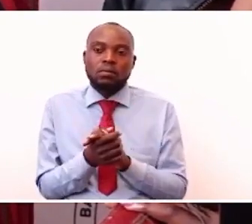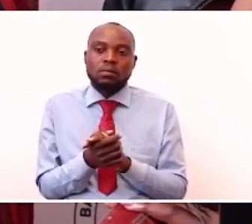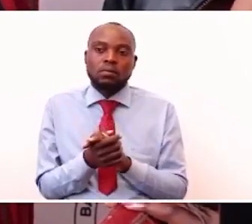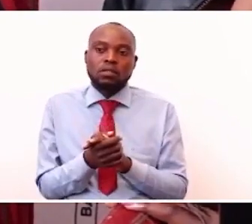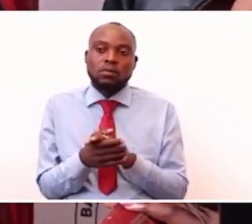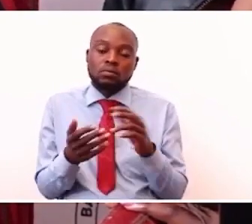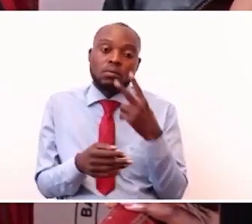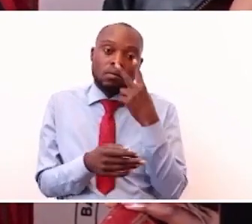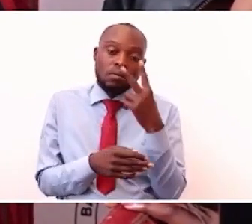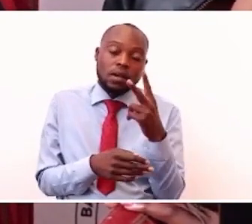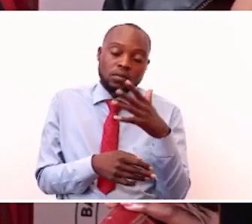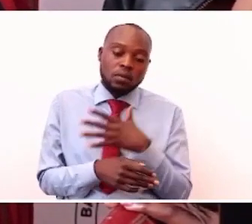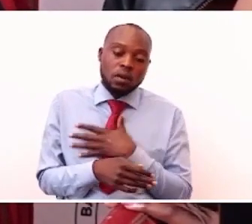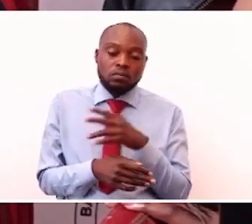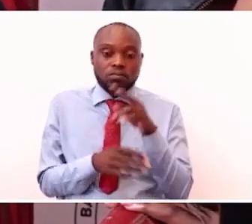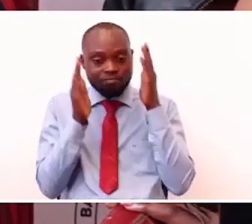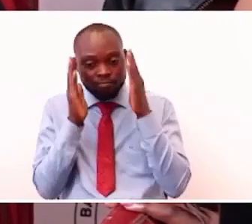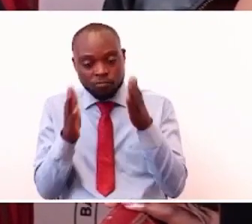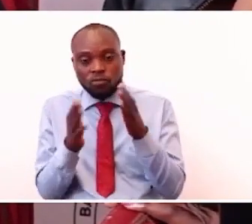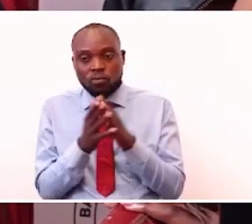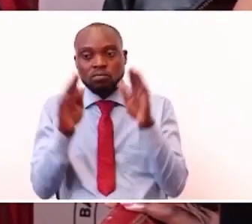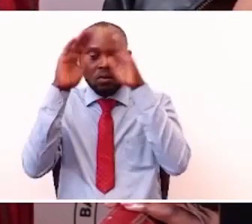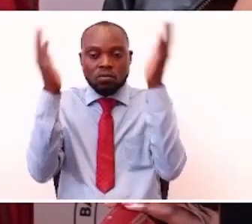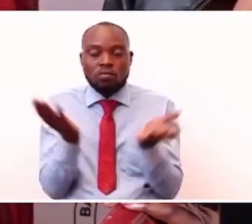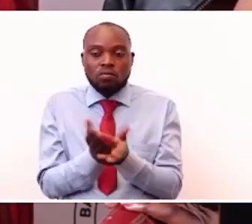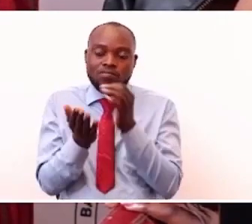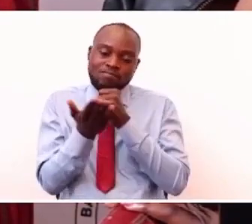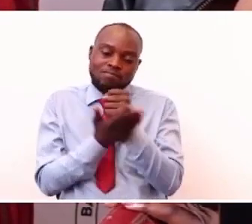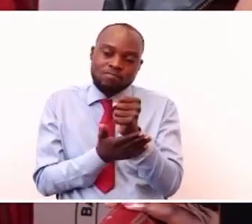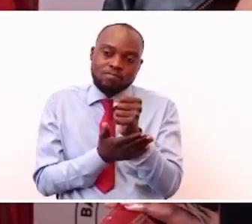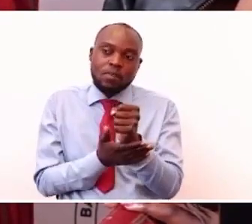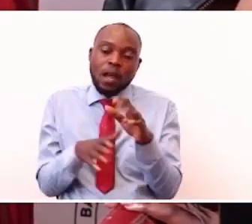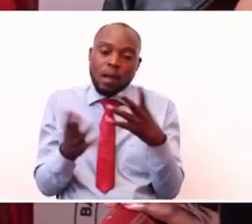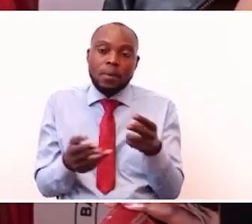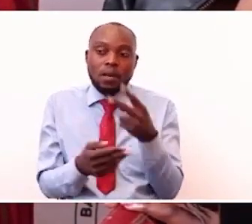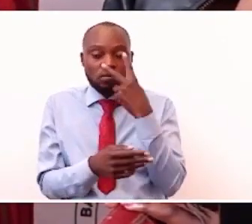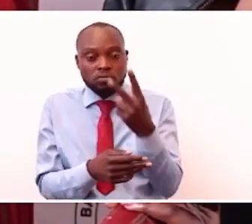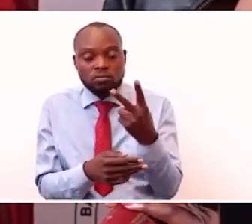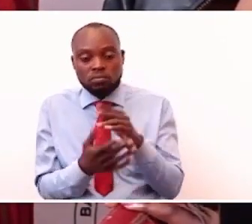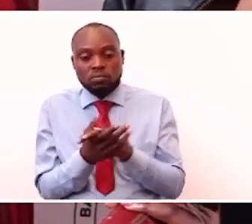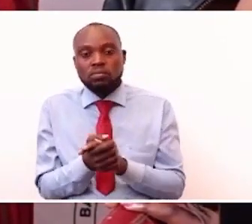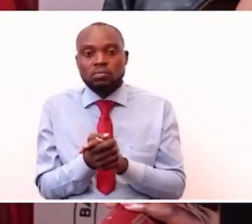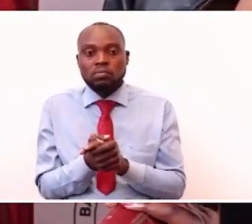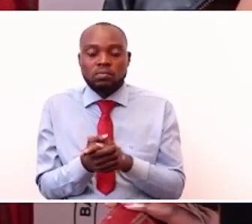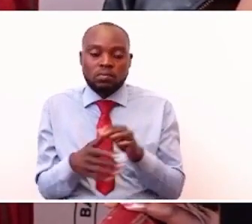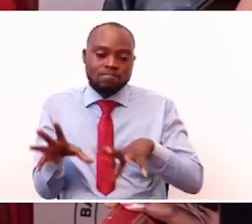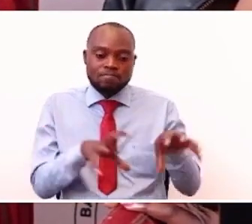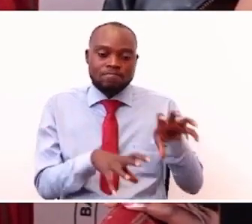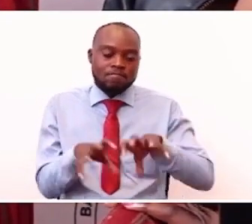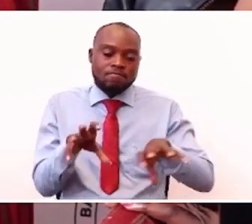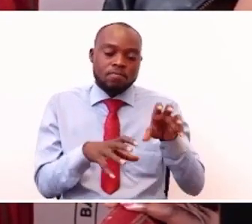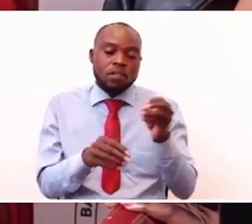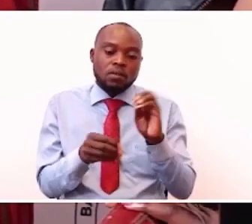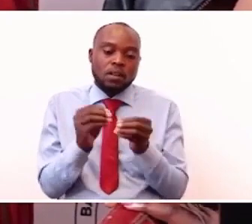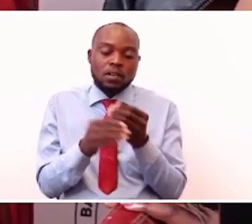be focusing on the global north or should we be focusing on the domestic or the Africa-specific issues.